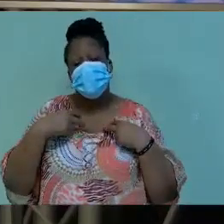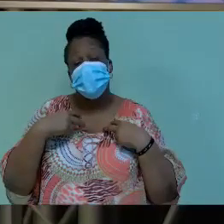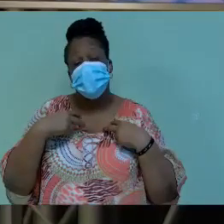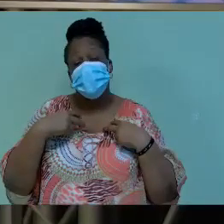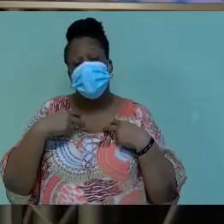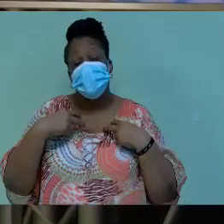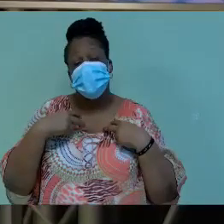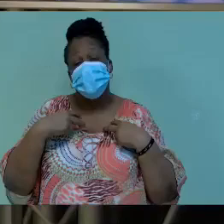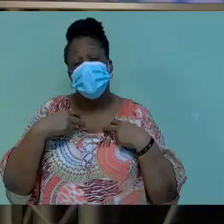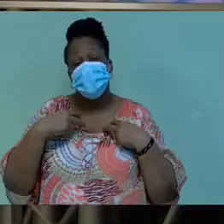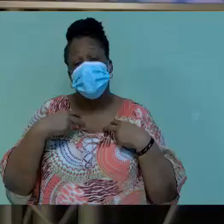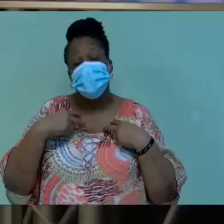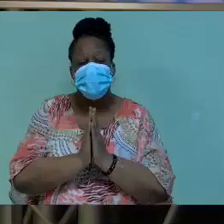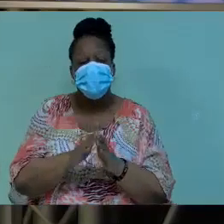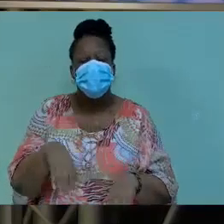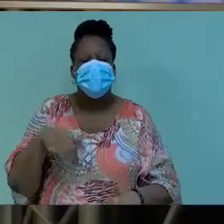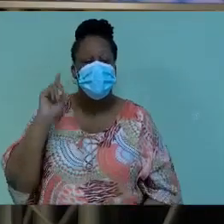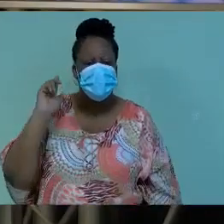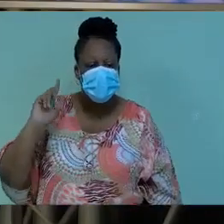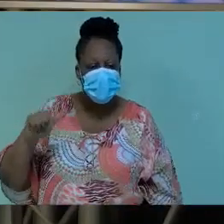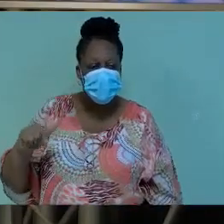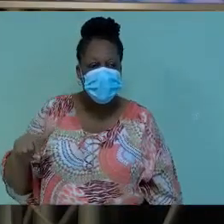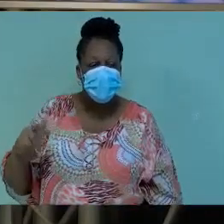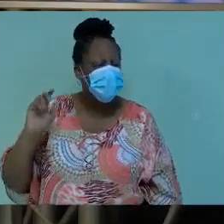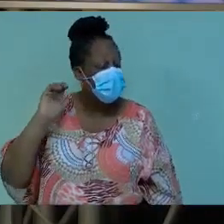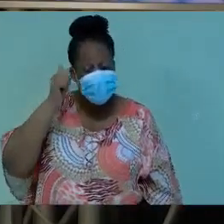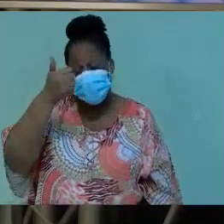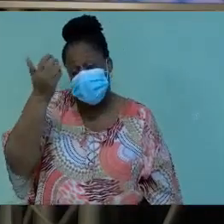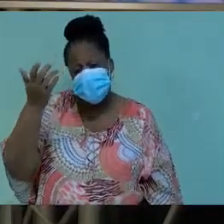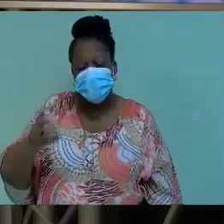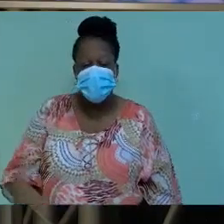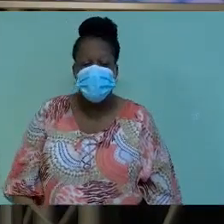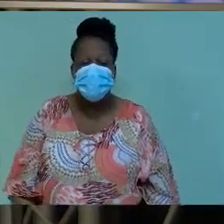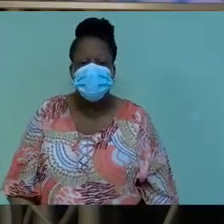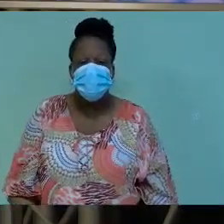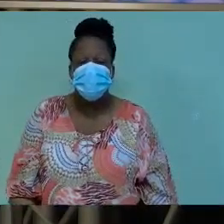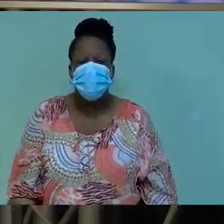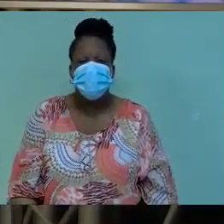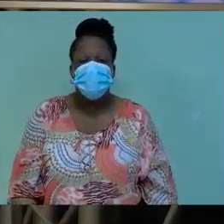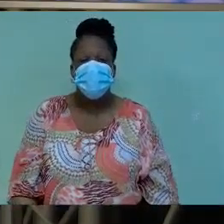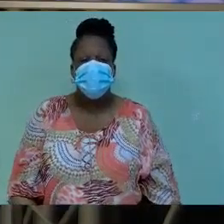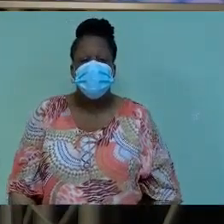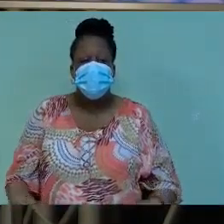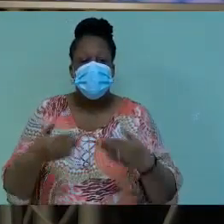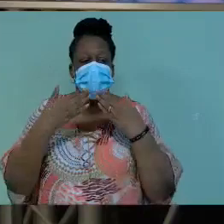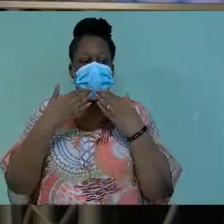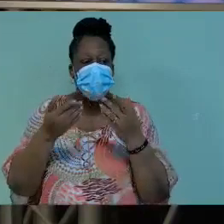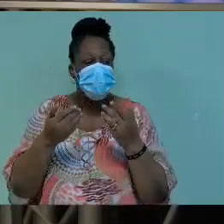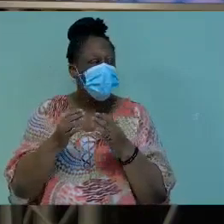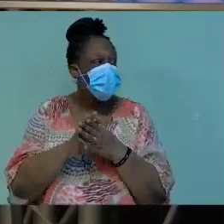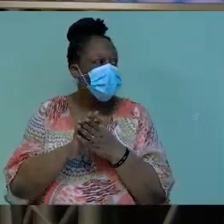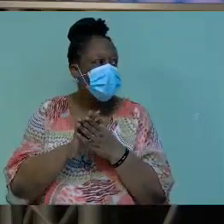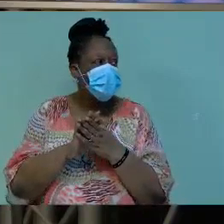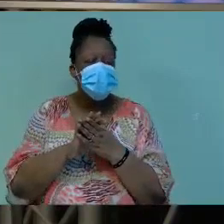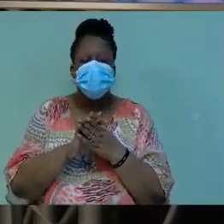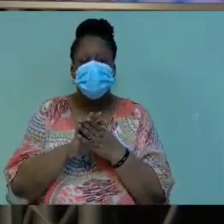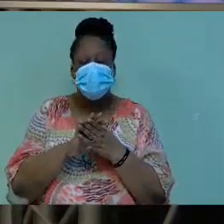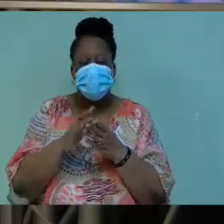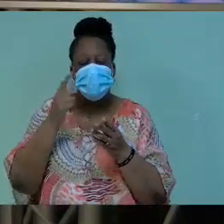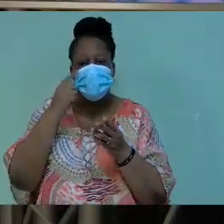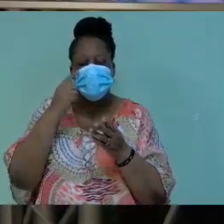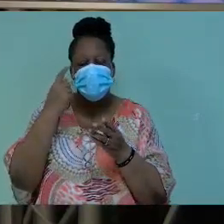ask those follow-up questions at tomorrow's briefing. Thank you very much. We look forward to your questions each